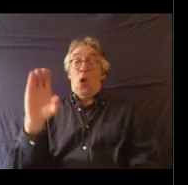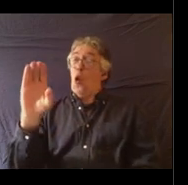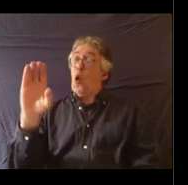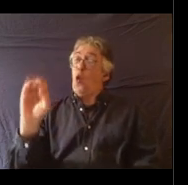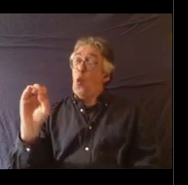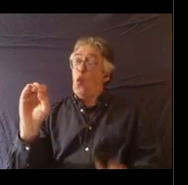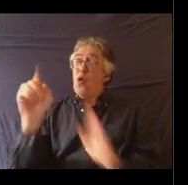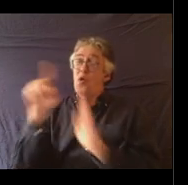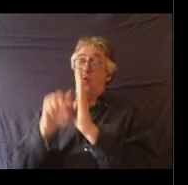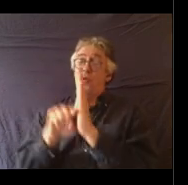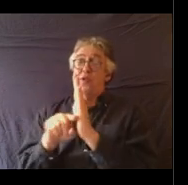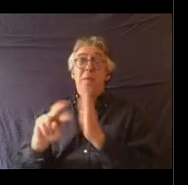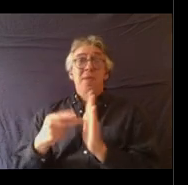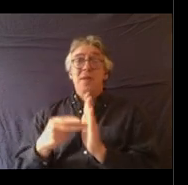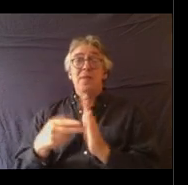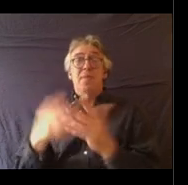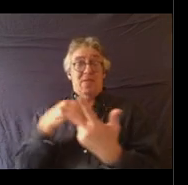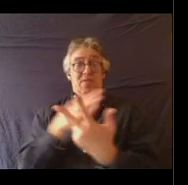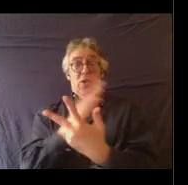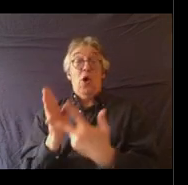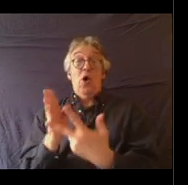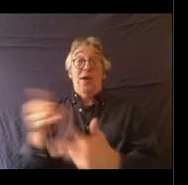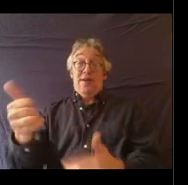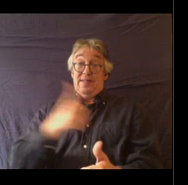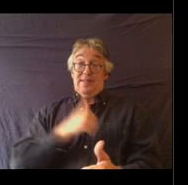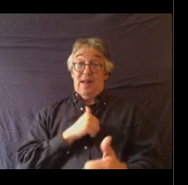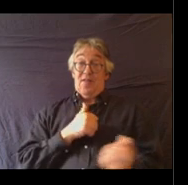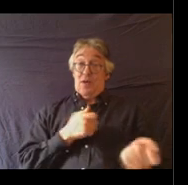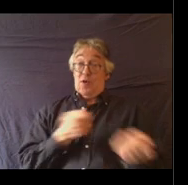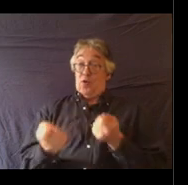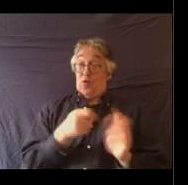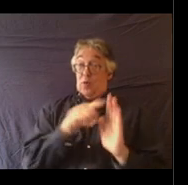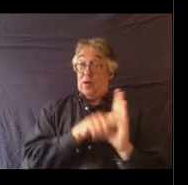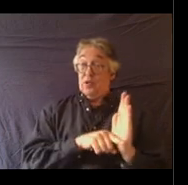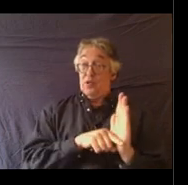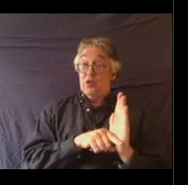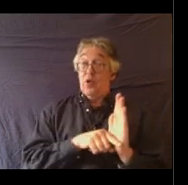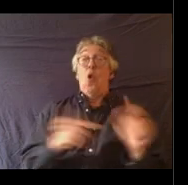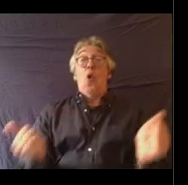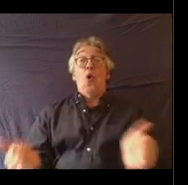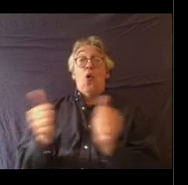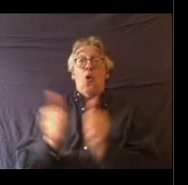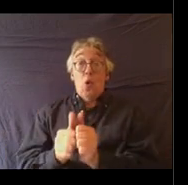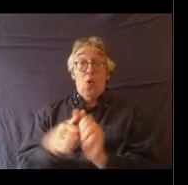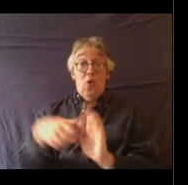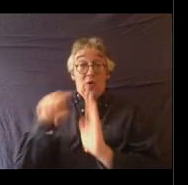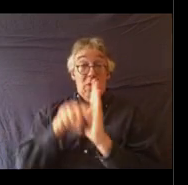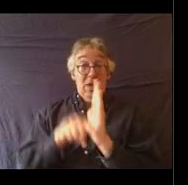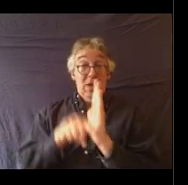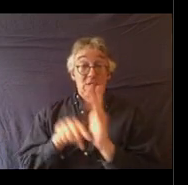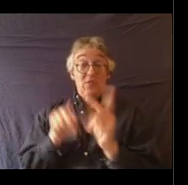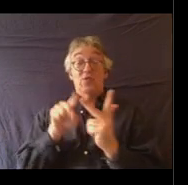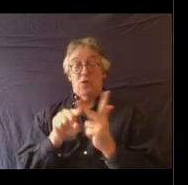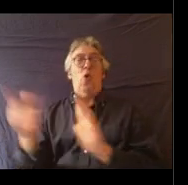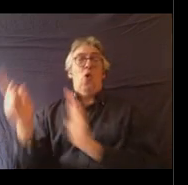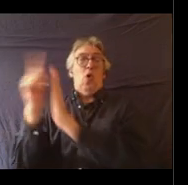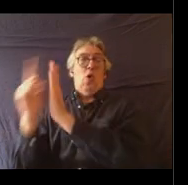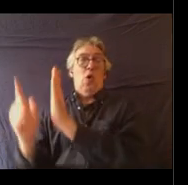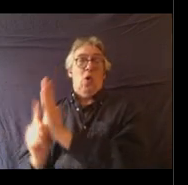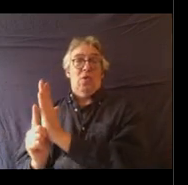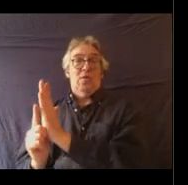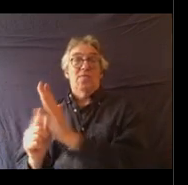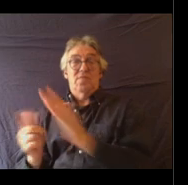self-regulation, co-regulation, and law. It's a form of soft law where the industry works together with the regulatory